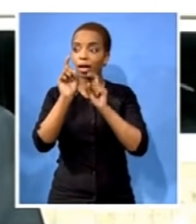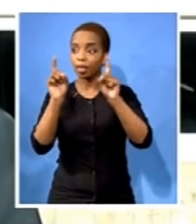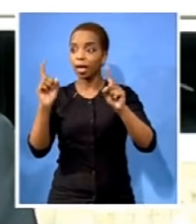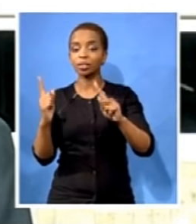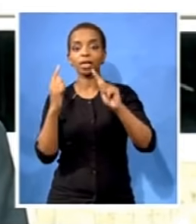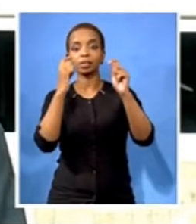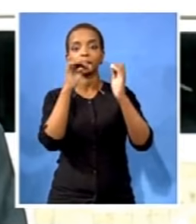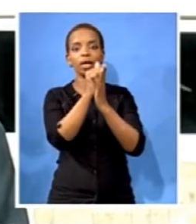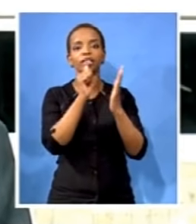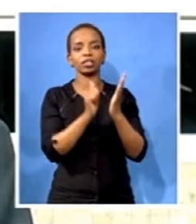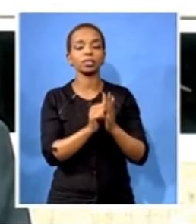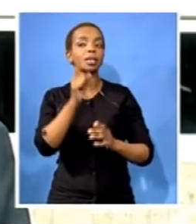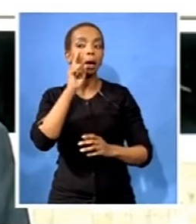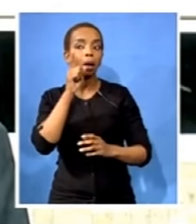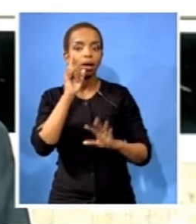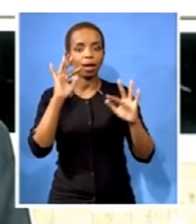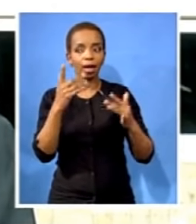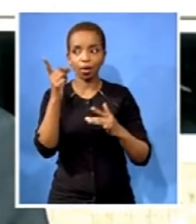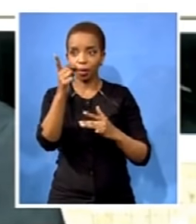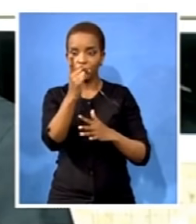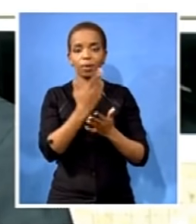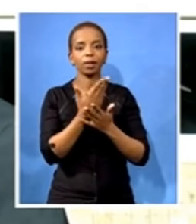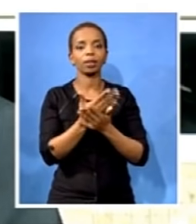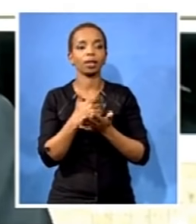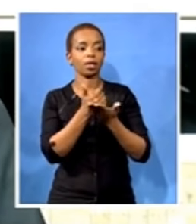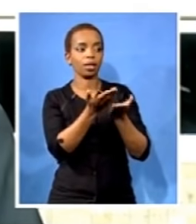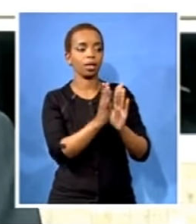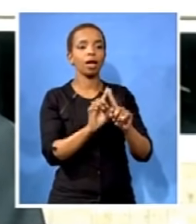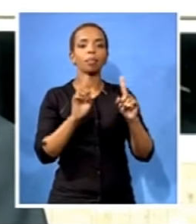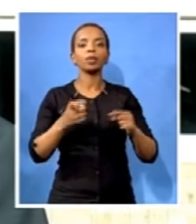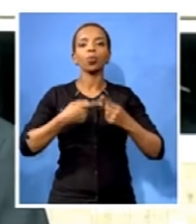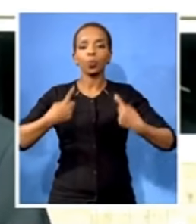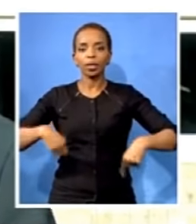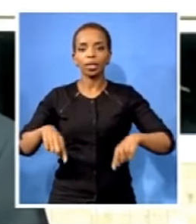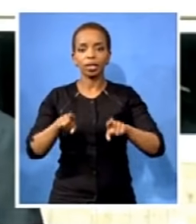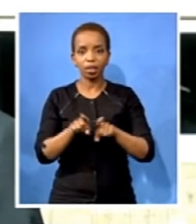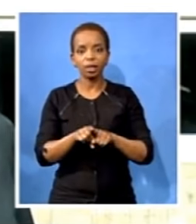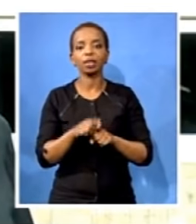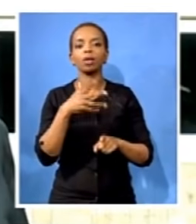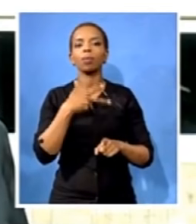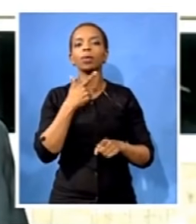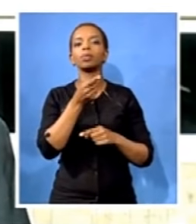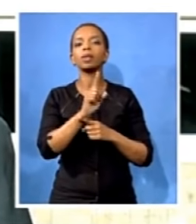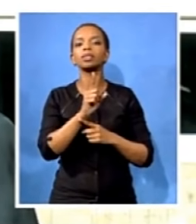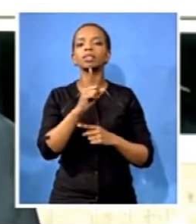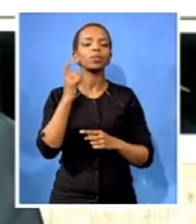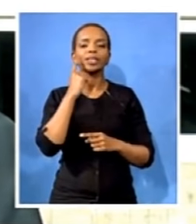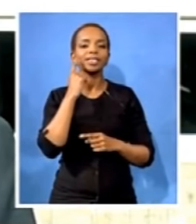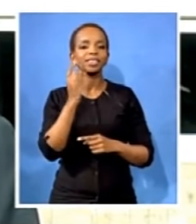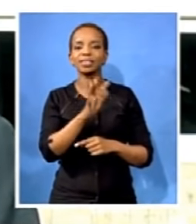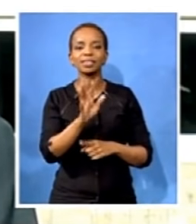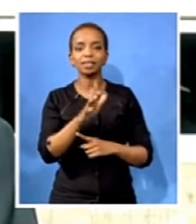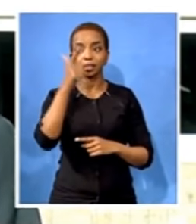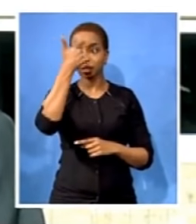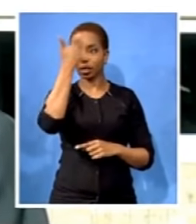out. But we've got to show first that it's effective. It's no use you have a scanner and someone walks through and there's no action. Right, so